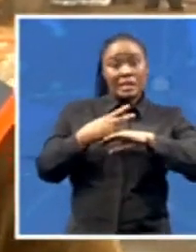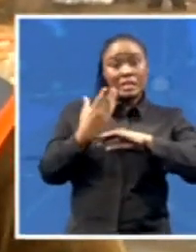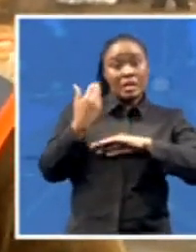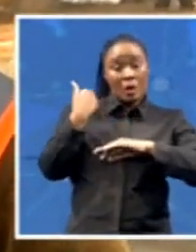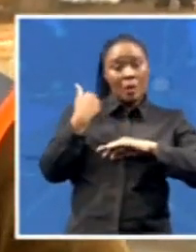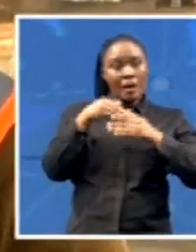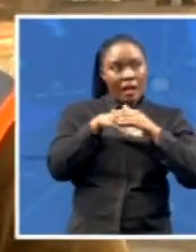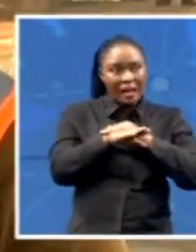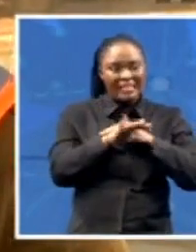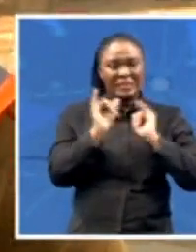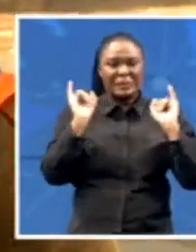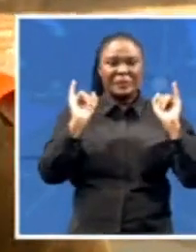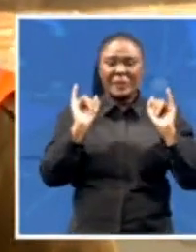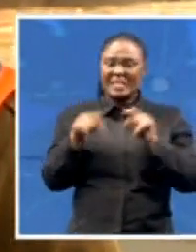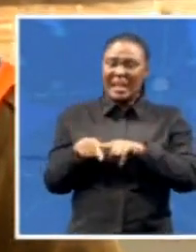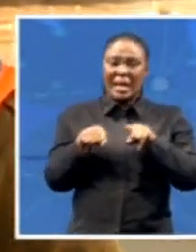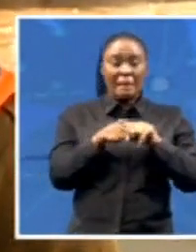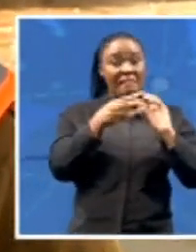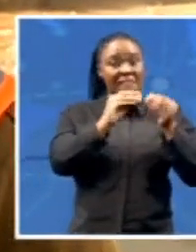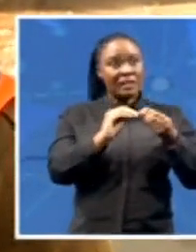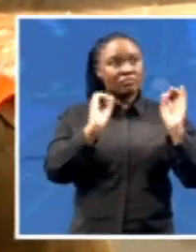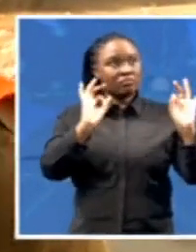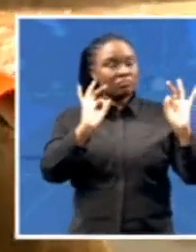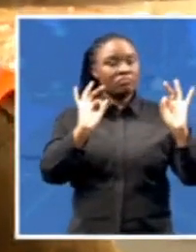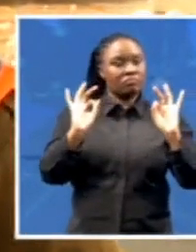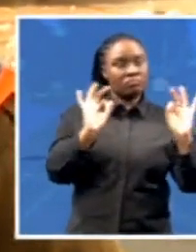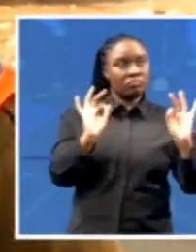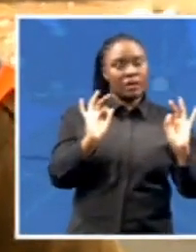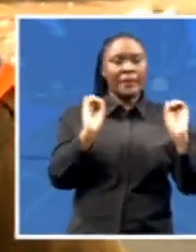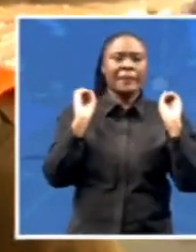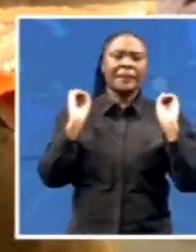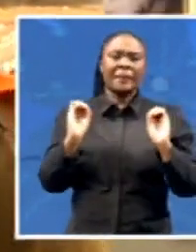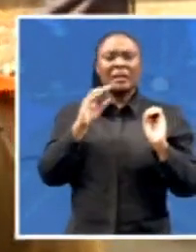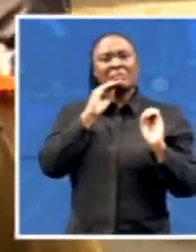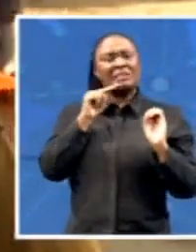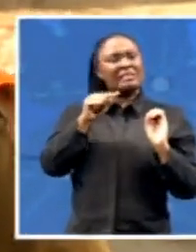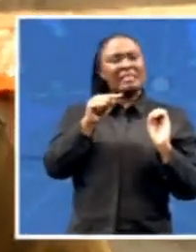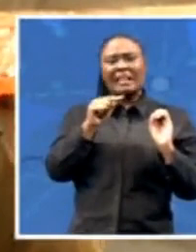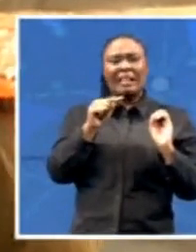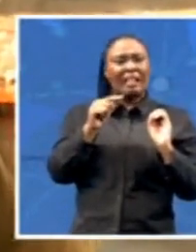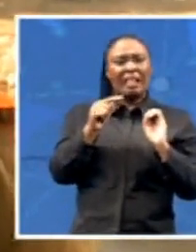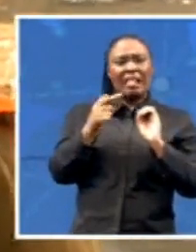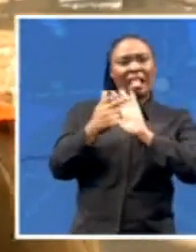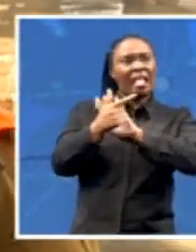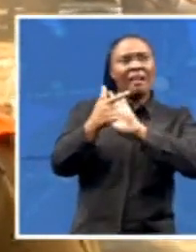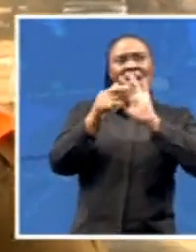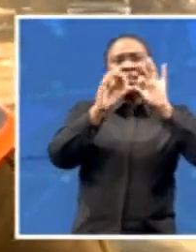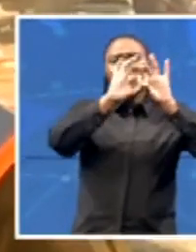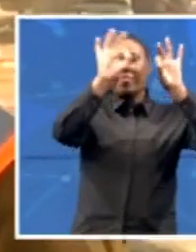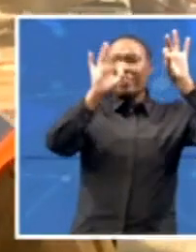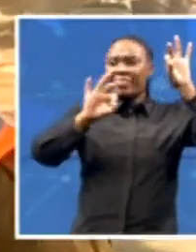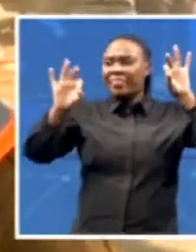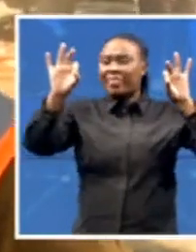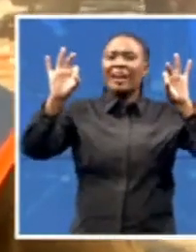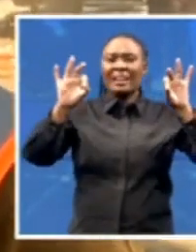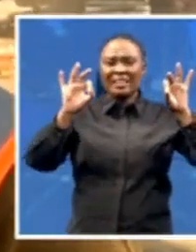there. And we're really going to take these things and fight these illegal connections of electricity, because they are going to mess up the town. Really, now we are having a